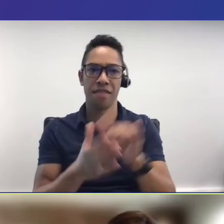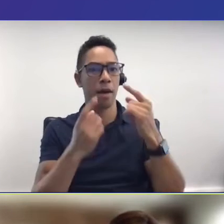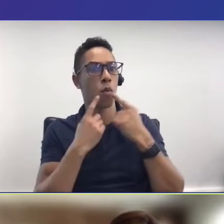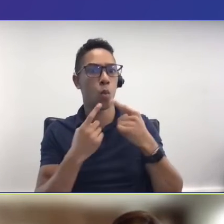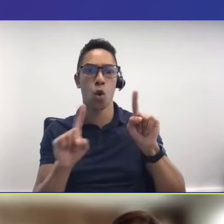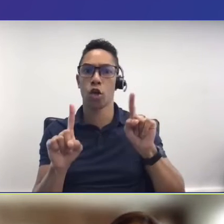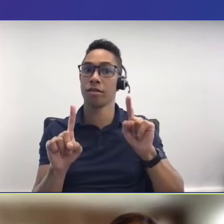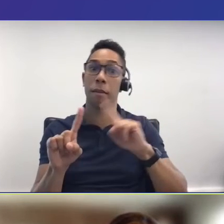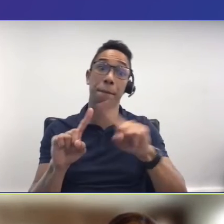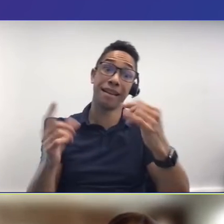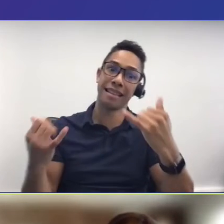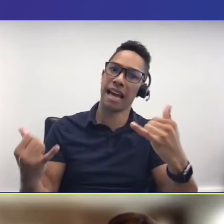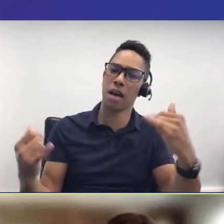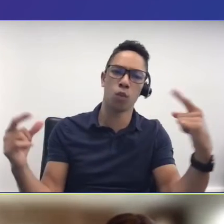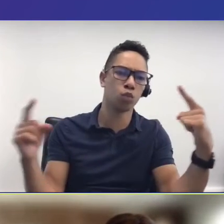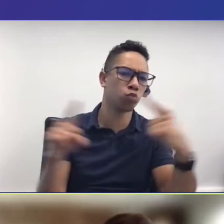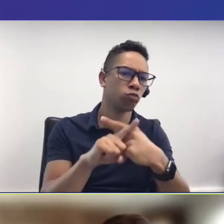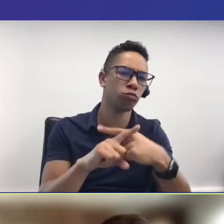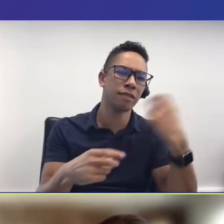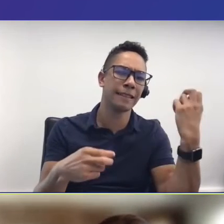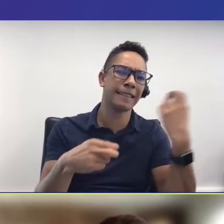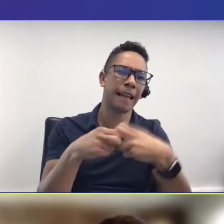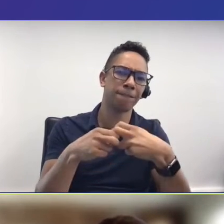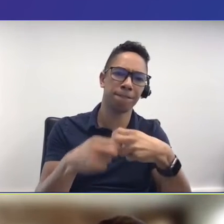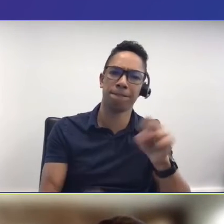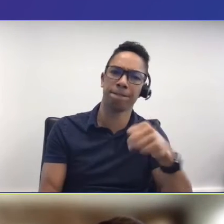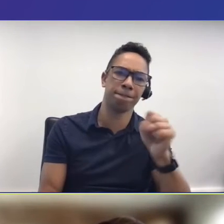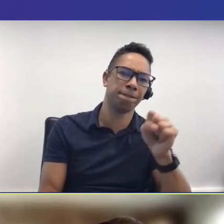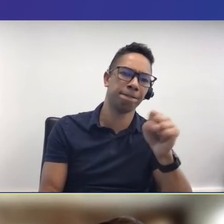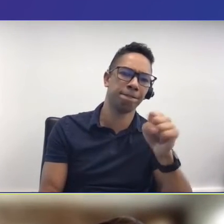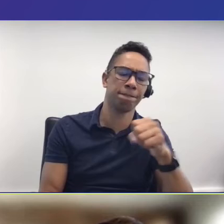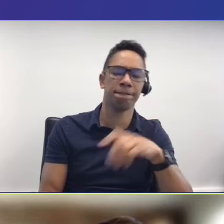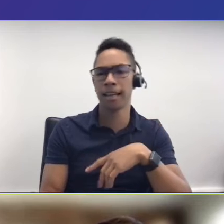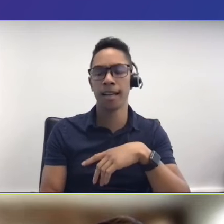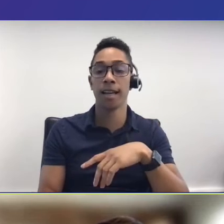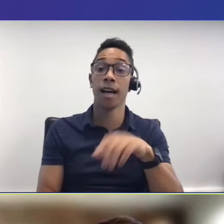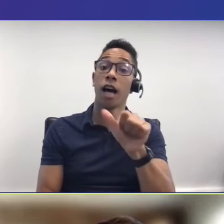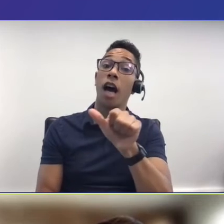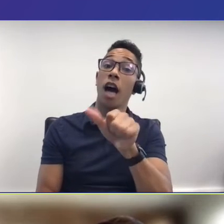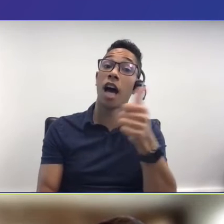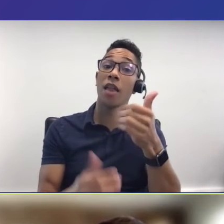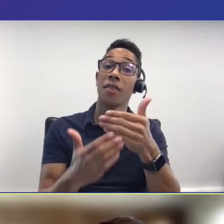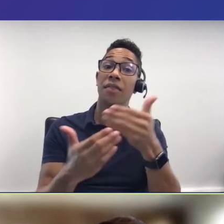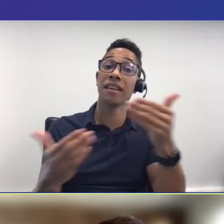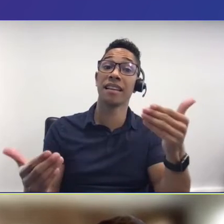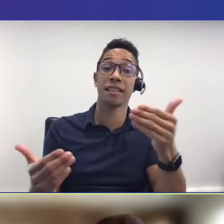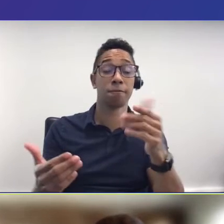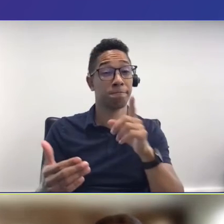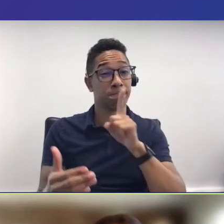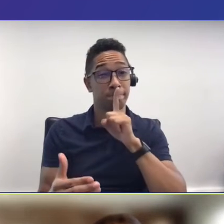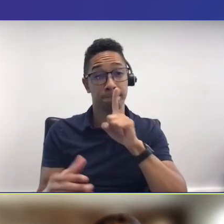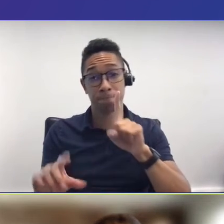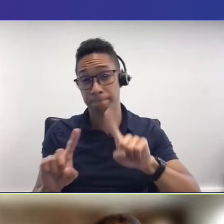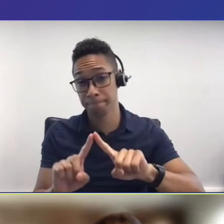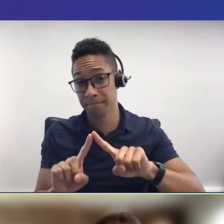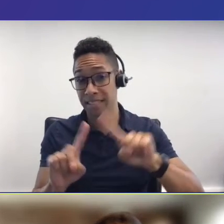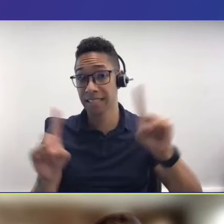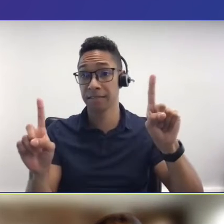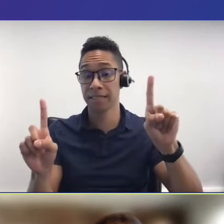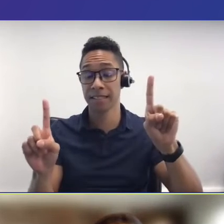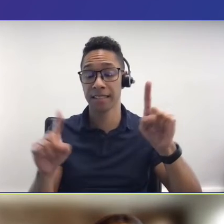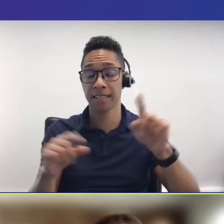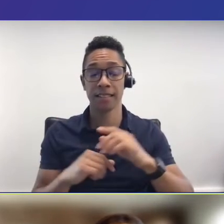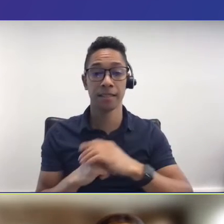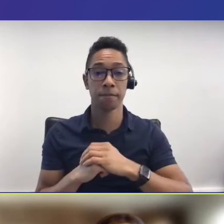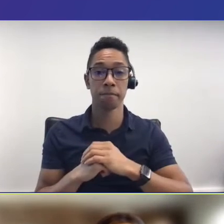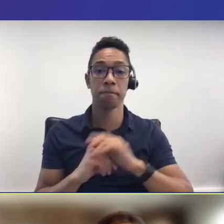hard now. And then other things that are very, very different is that